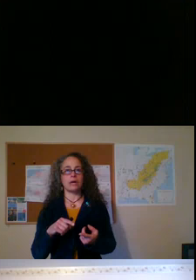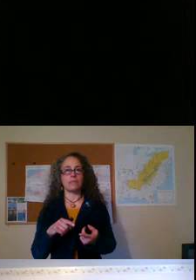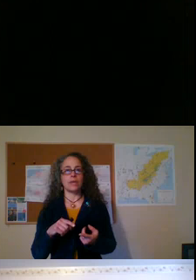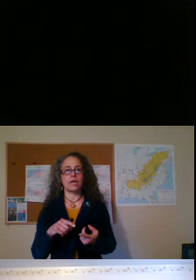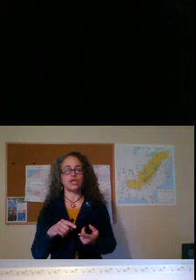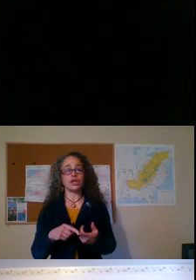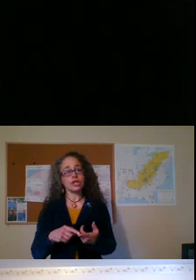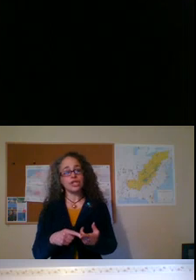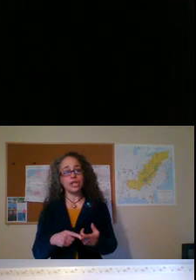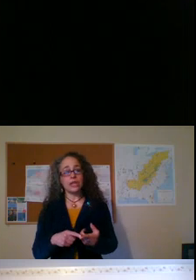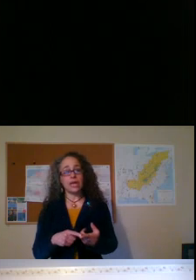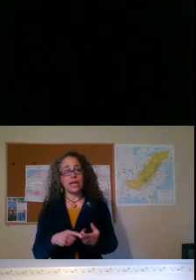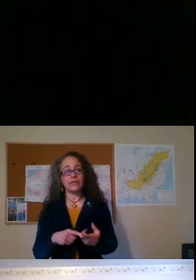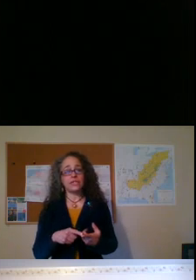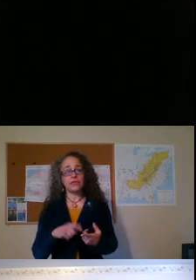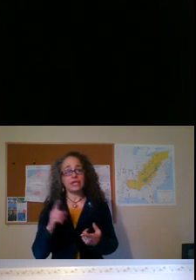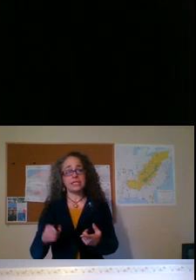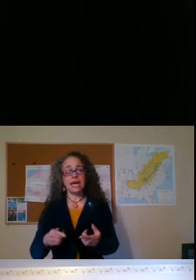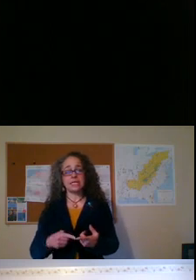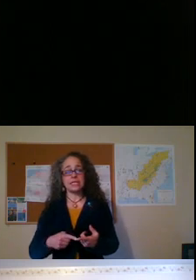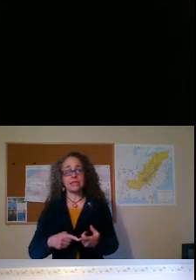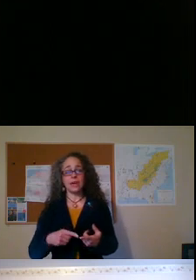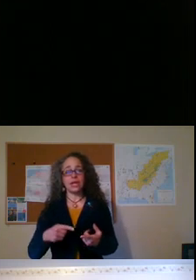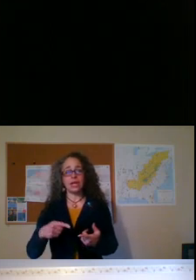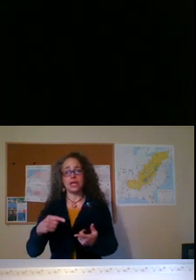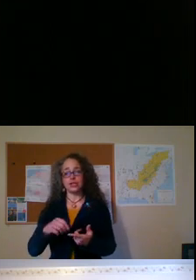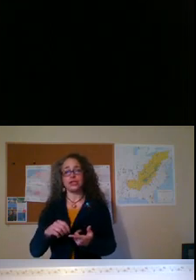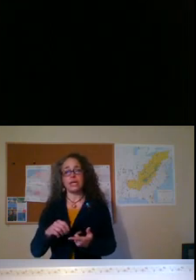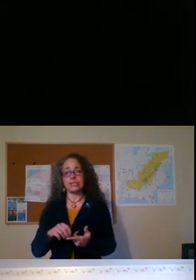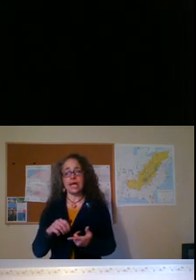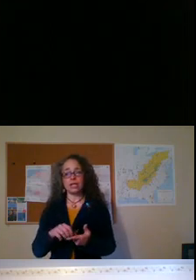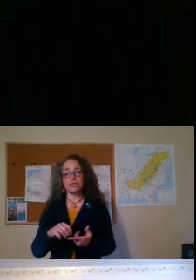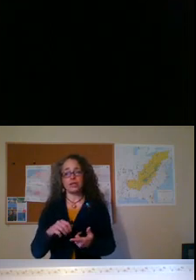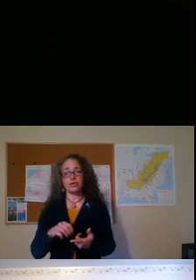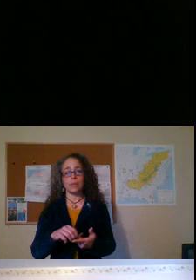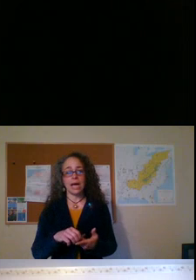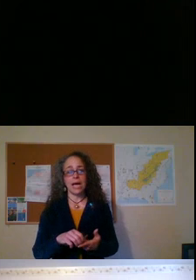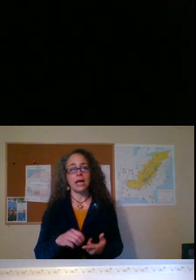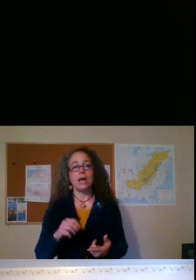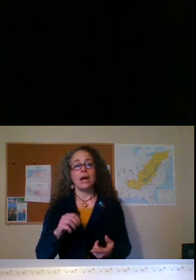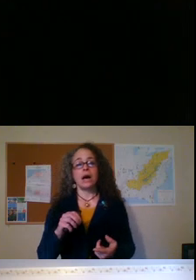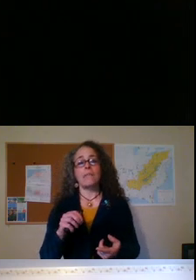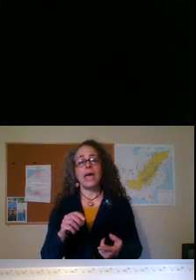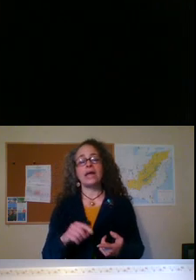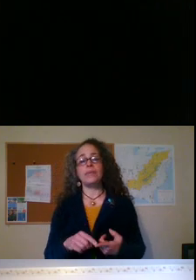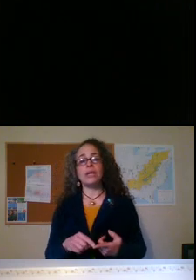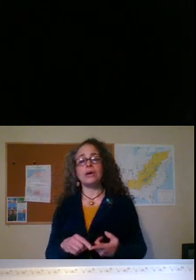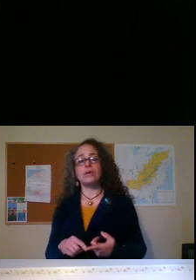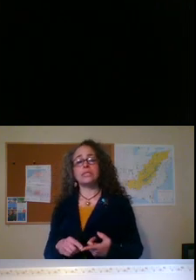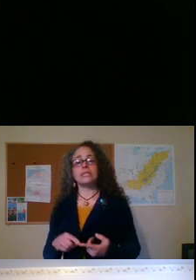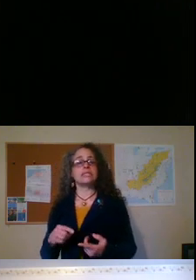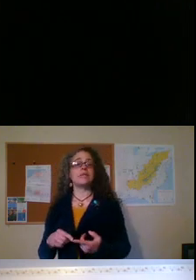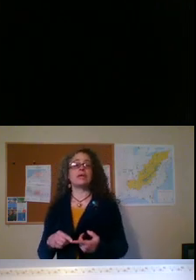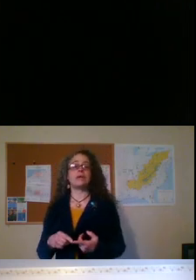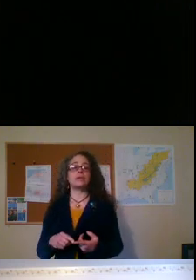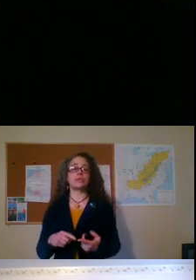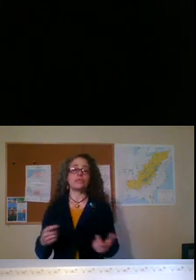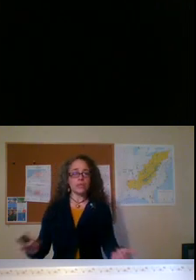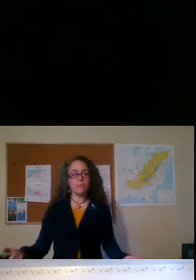were a church, they have different statuses, but church is eligible to apply.